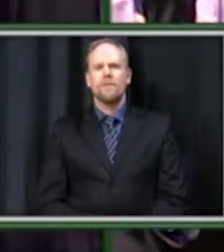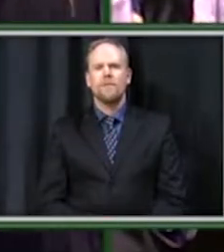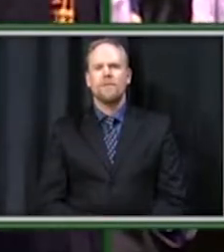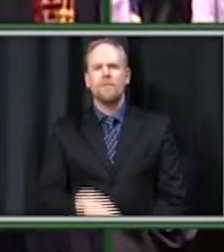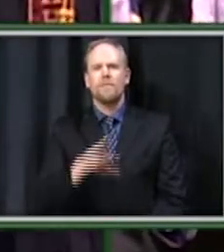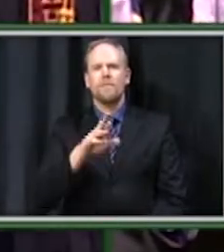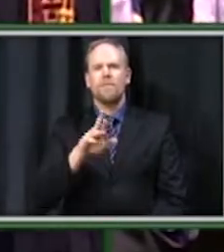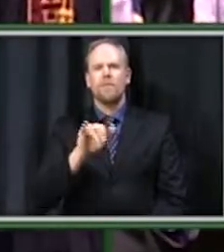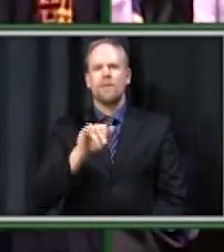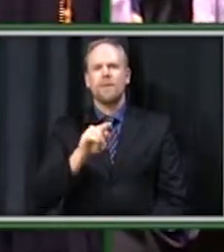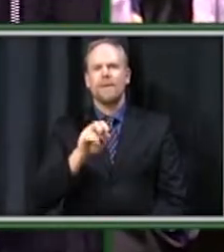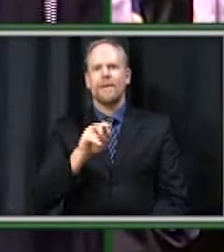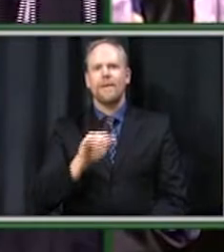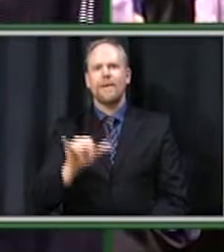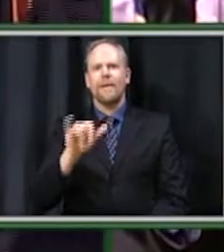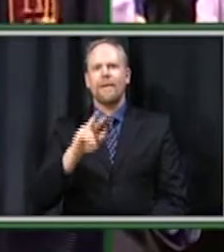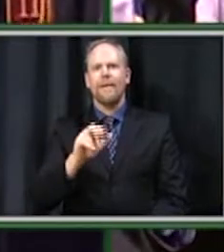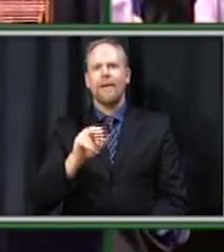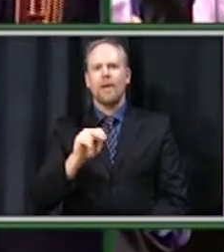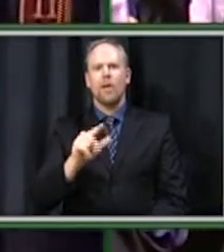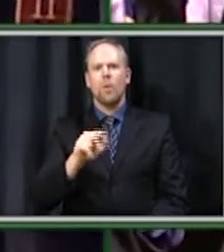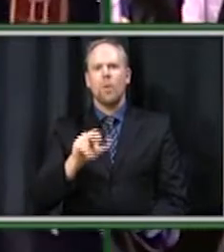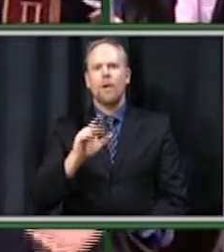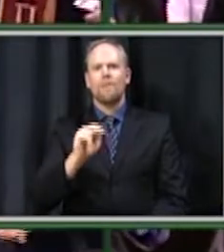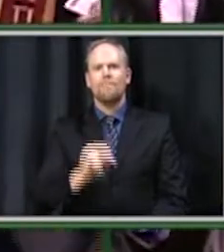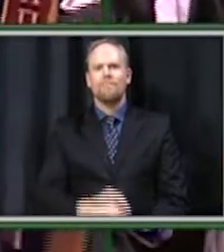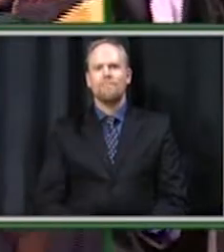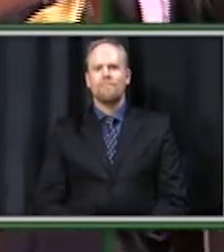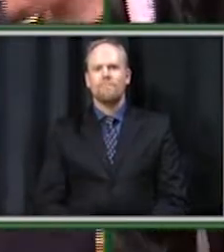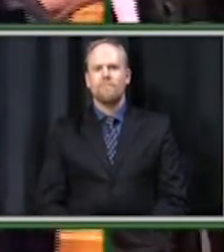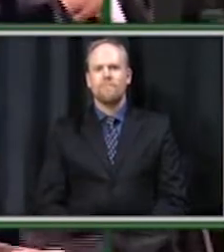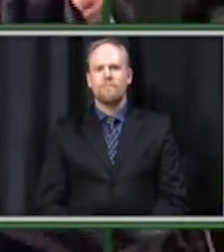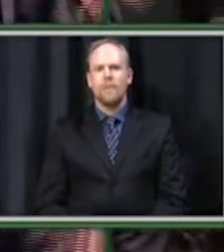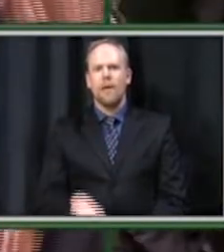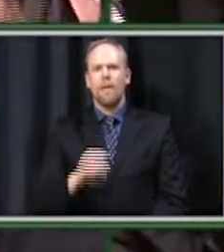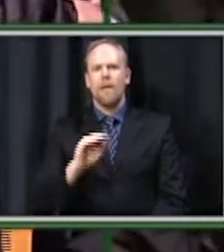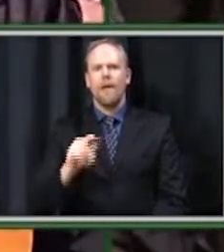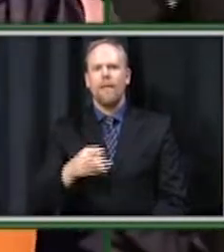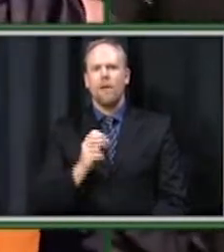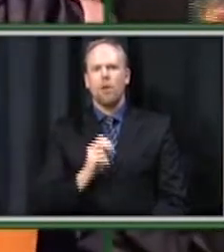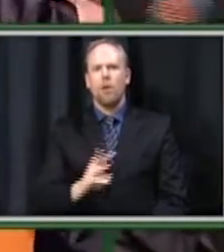Brittany Van Gore. Matthew Furtado.